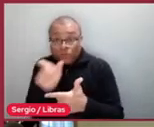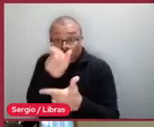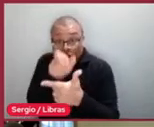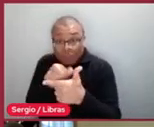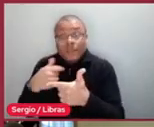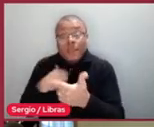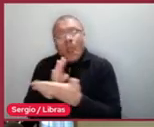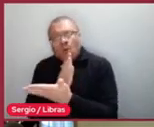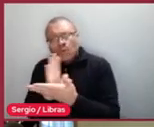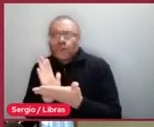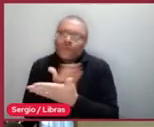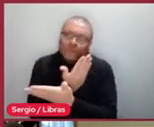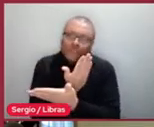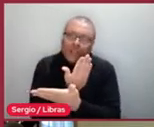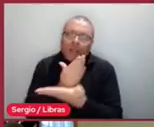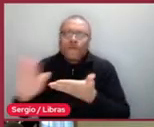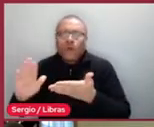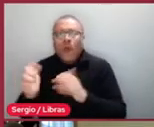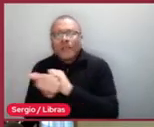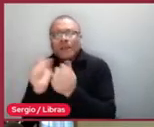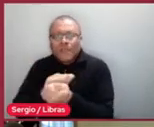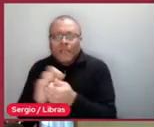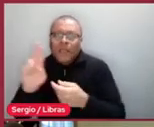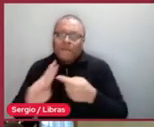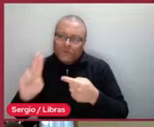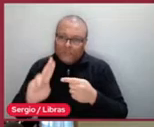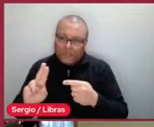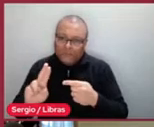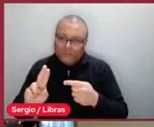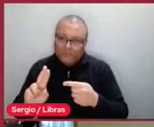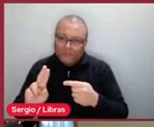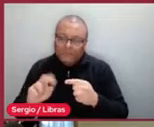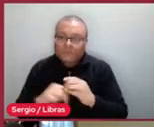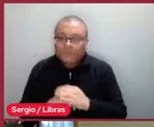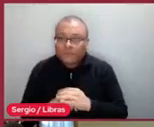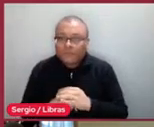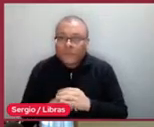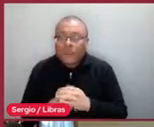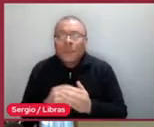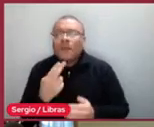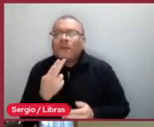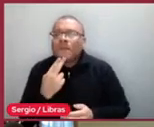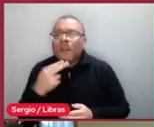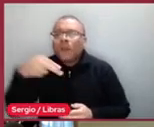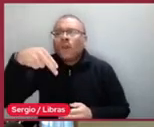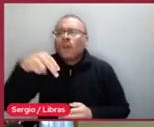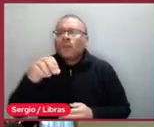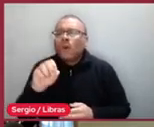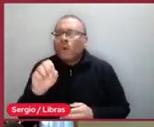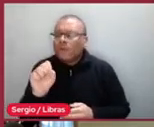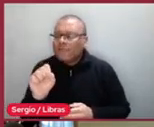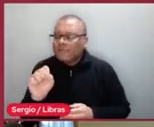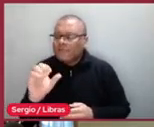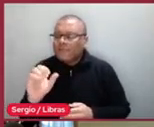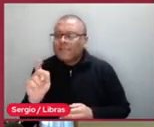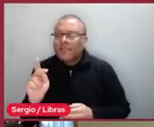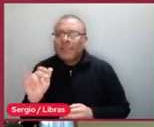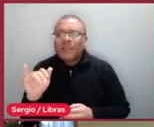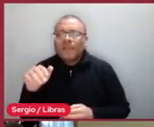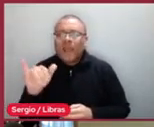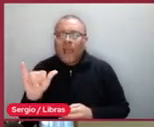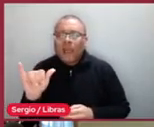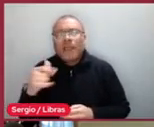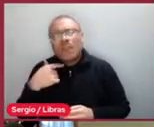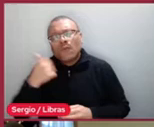removed. And here it's what we call an open schema. It means that we validate the presence of